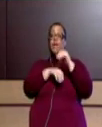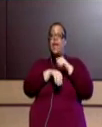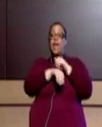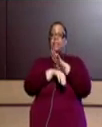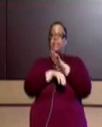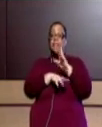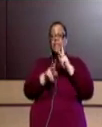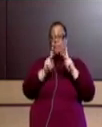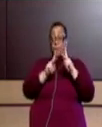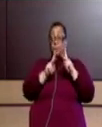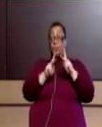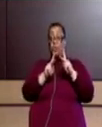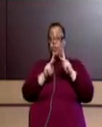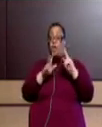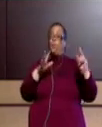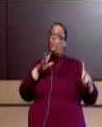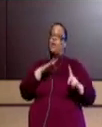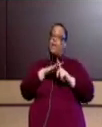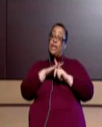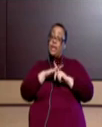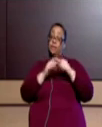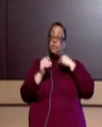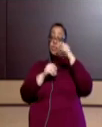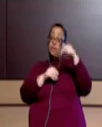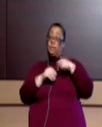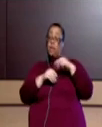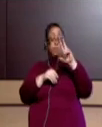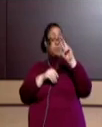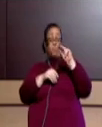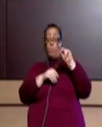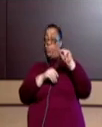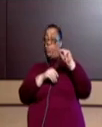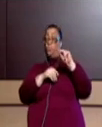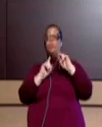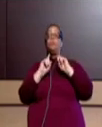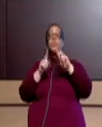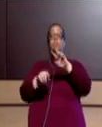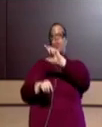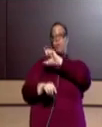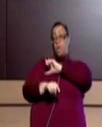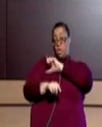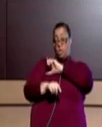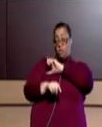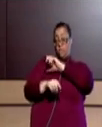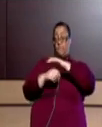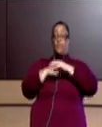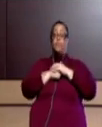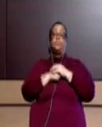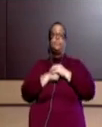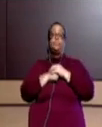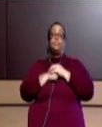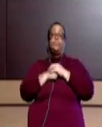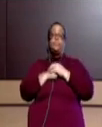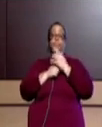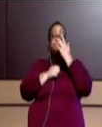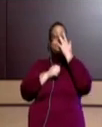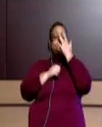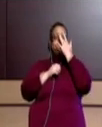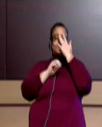Yes. When they came to see me, I said, no, you don't need to see me. You need to go see Love.